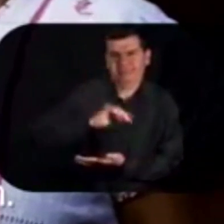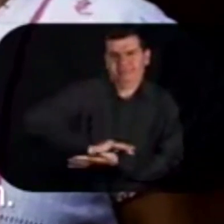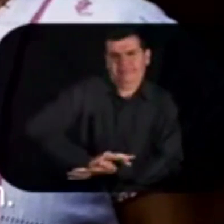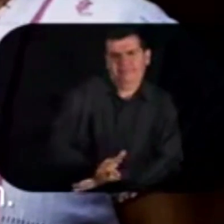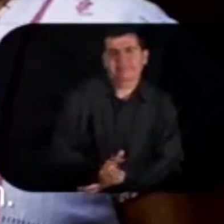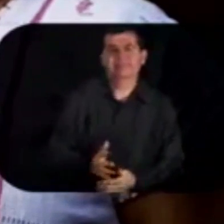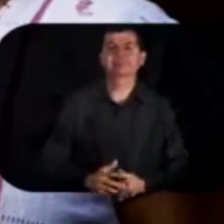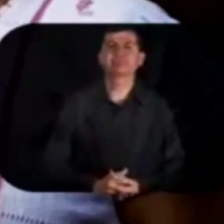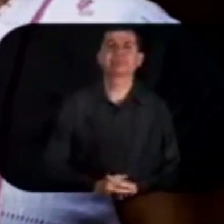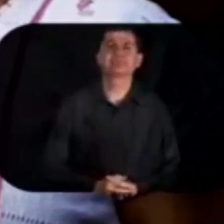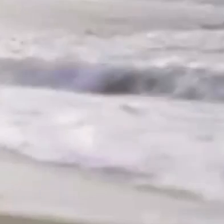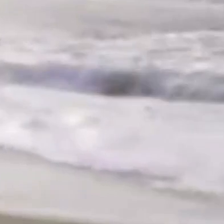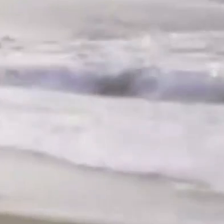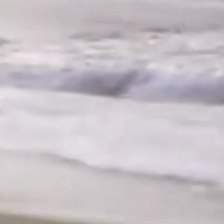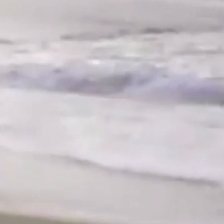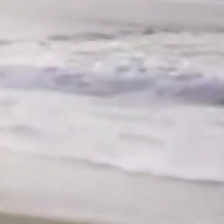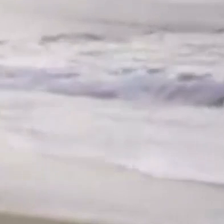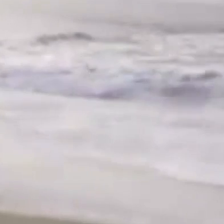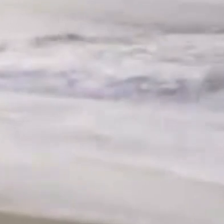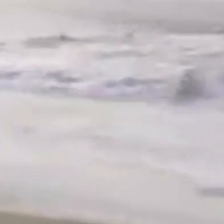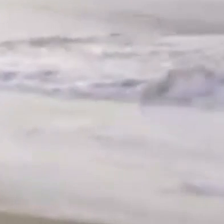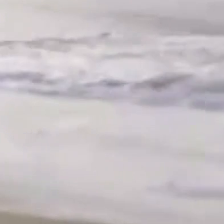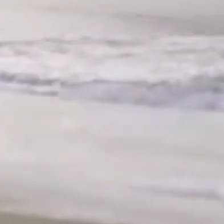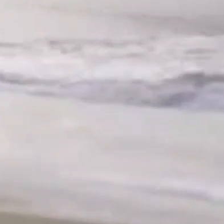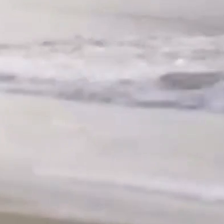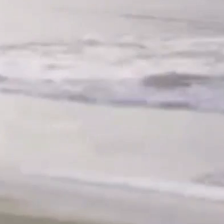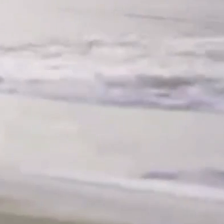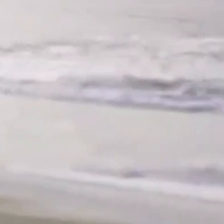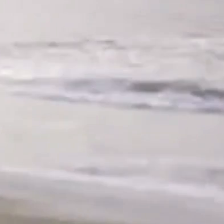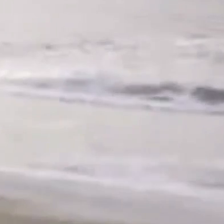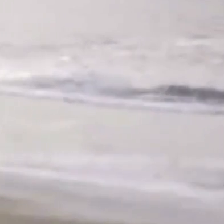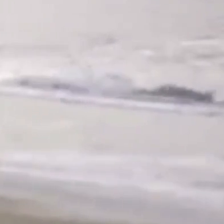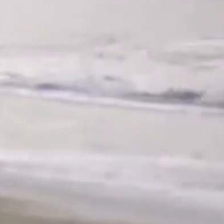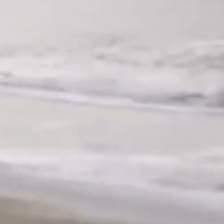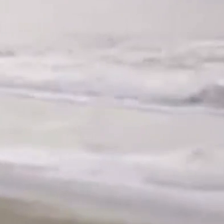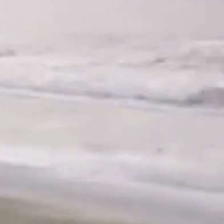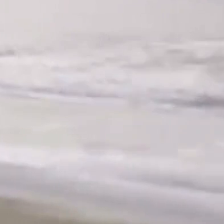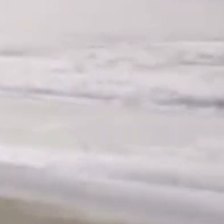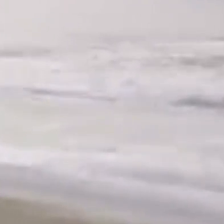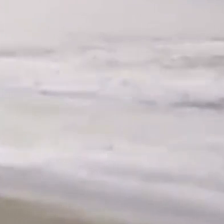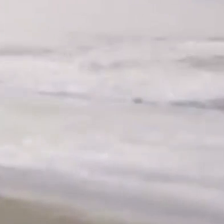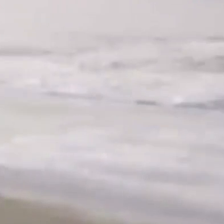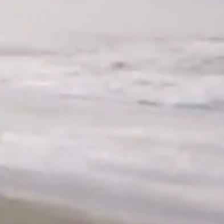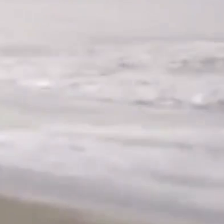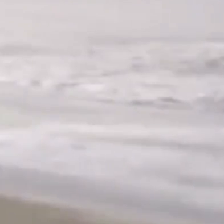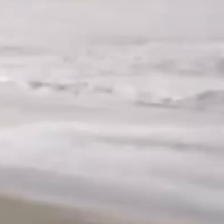a lot of discrimination, tribal discrimination.